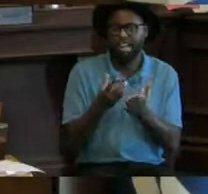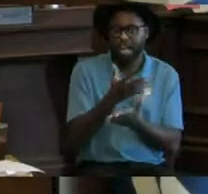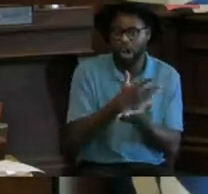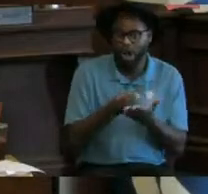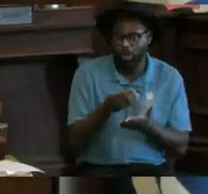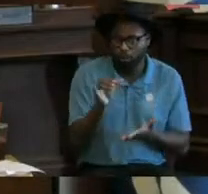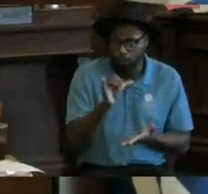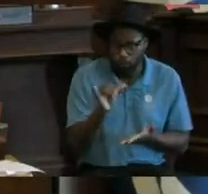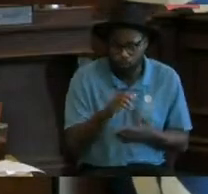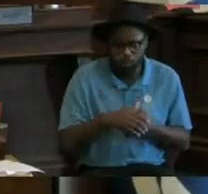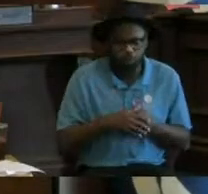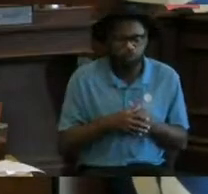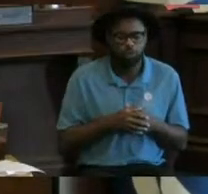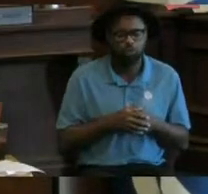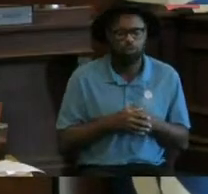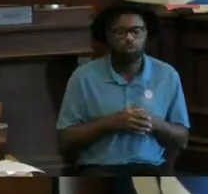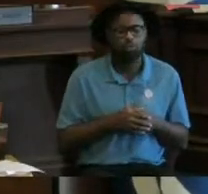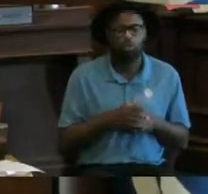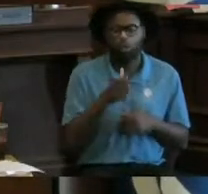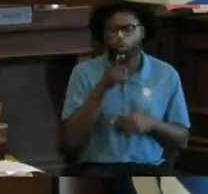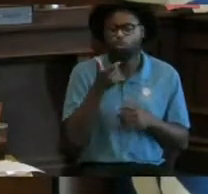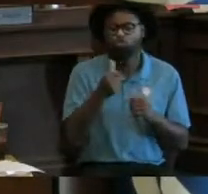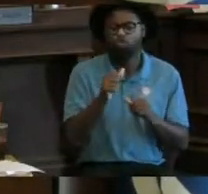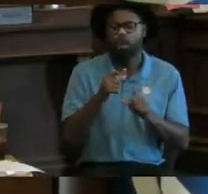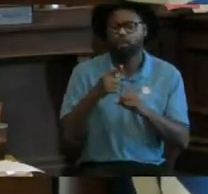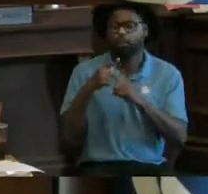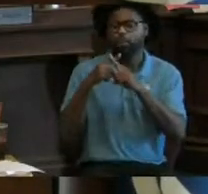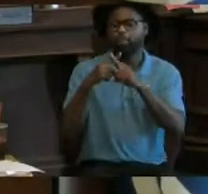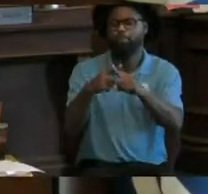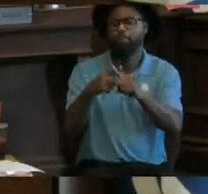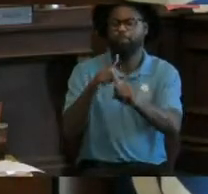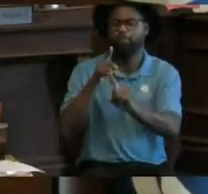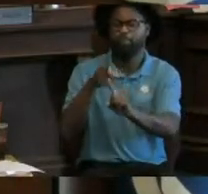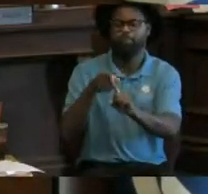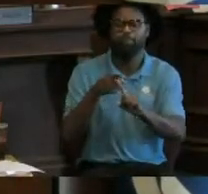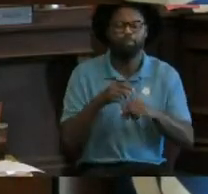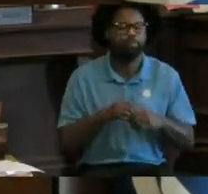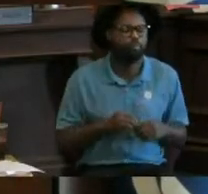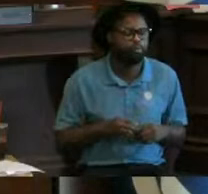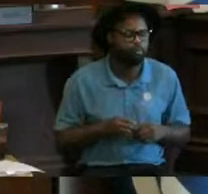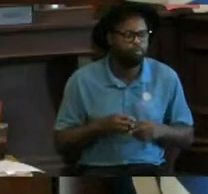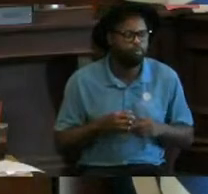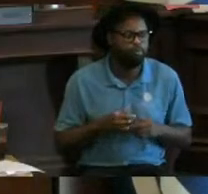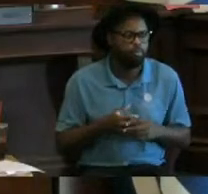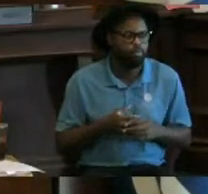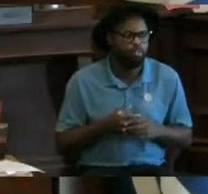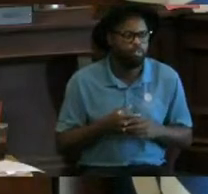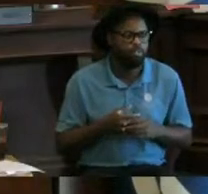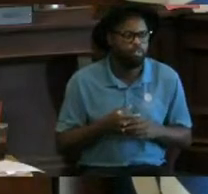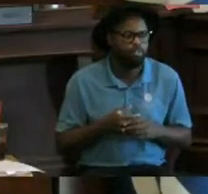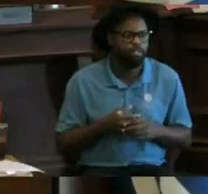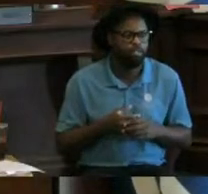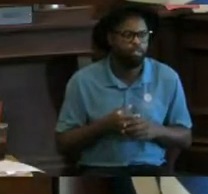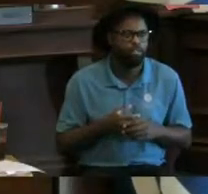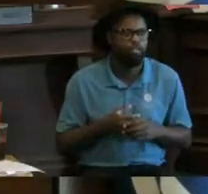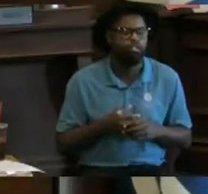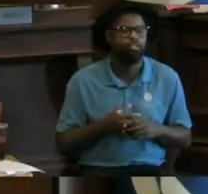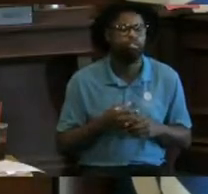the units will be targeted at, kind of all in a row, but also for the units where